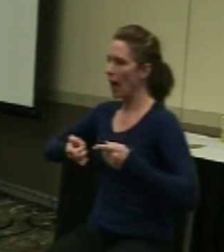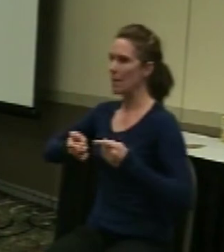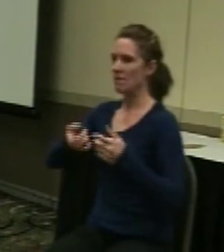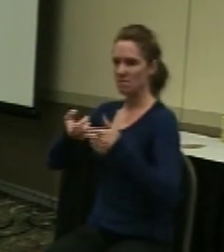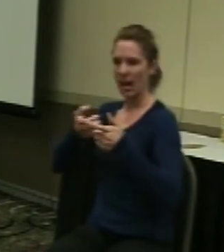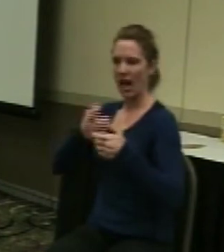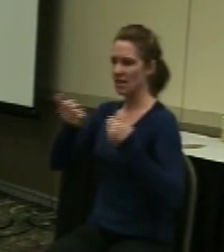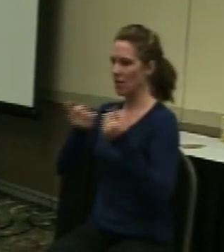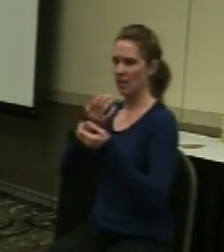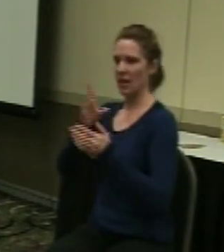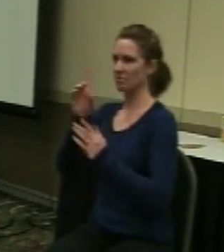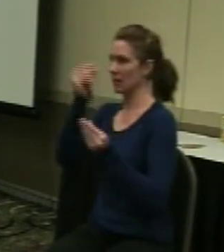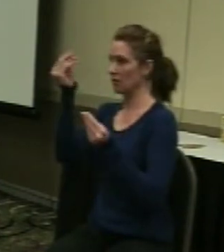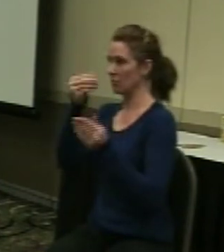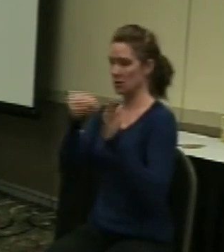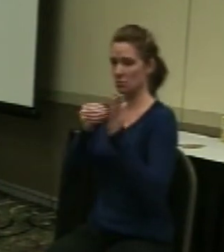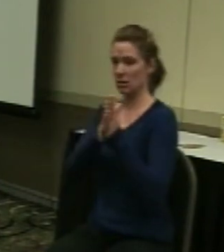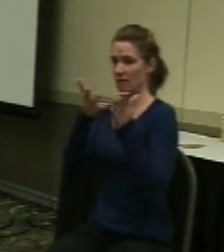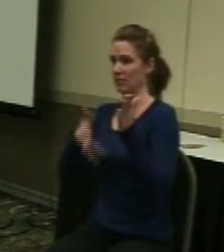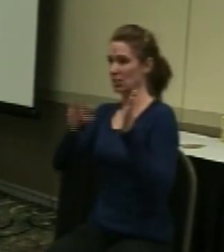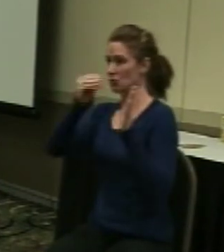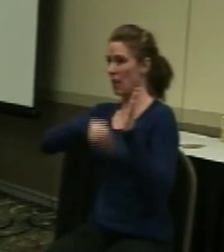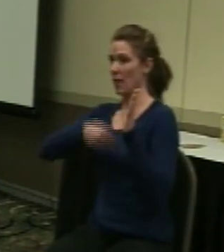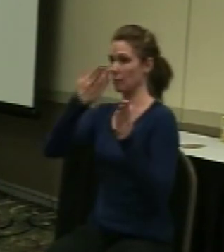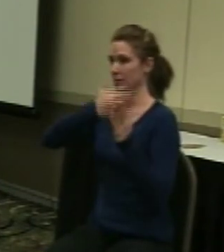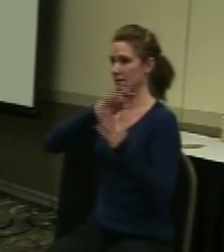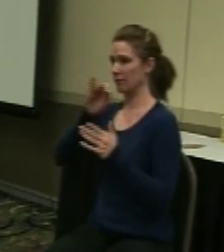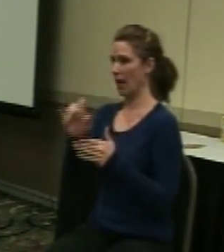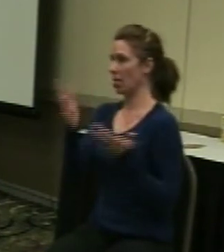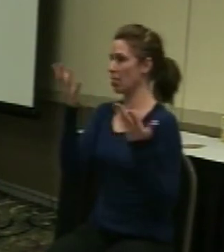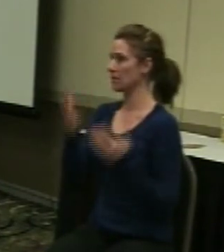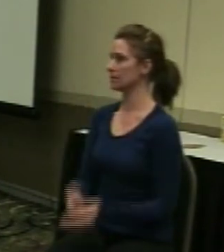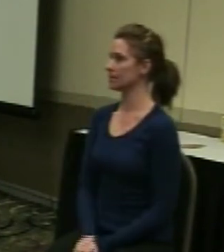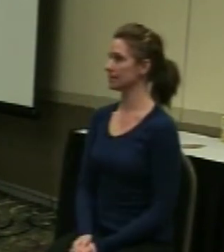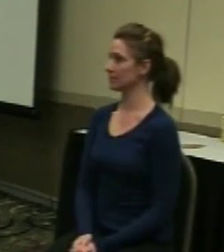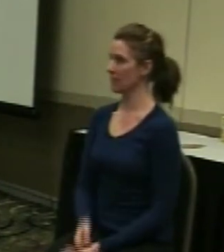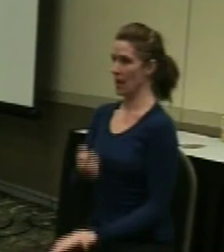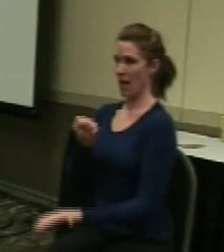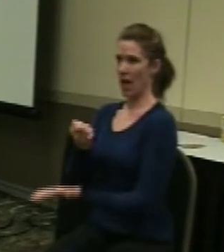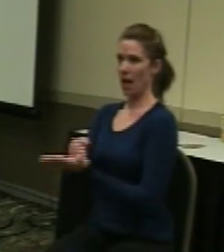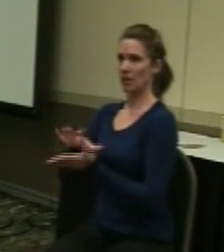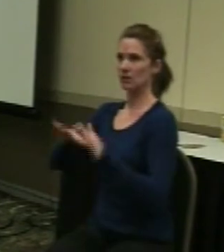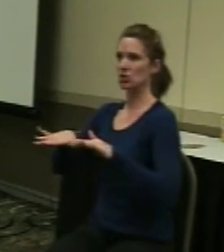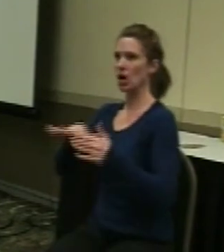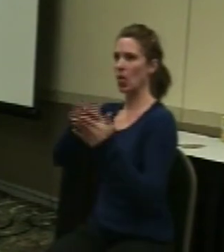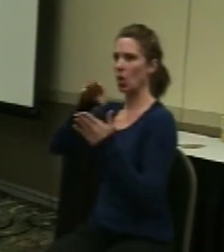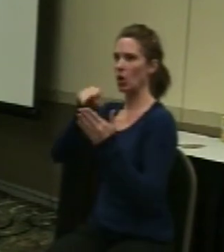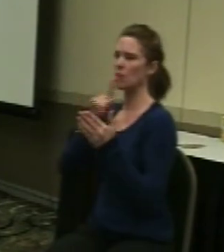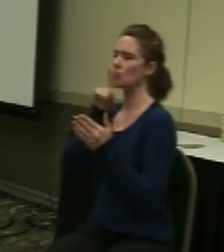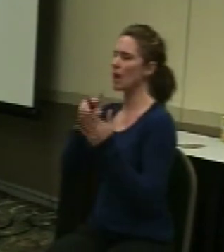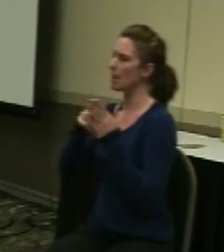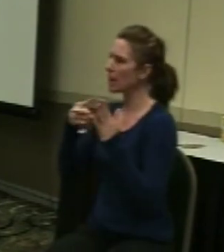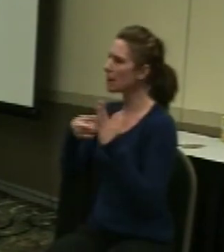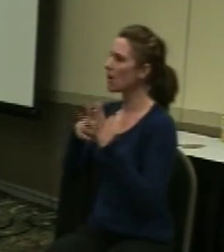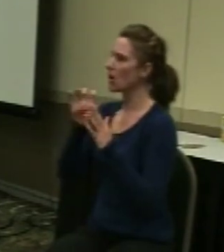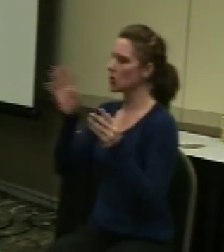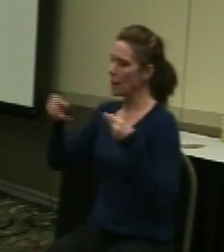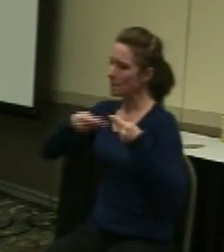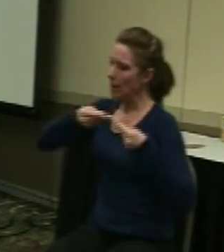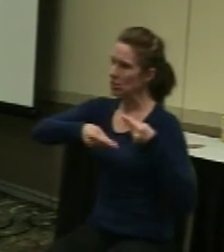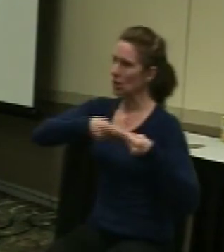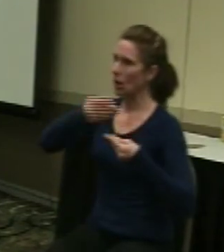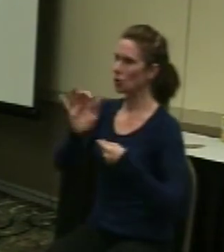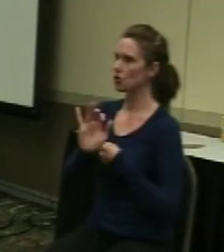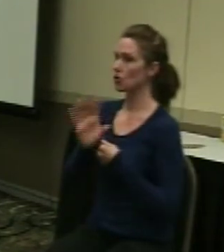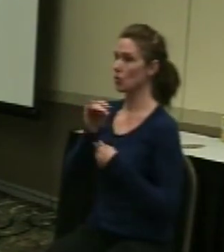go. You have a really nice piece of evidence of the child's learning, and a lot more meaningful and something that you can pass on, and when,